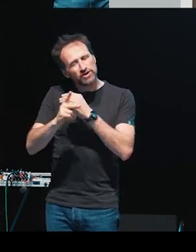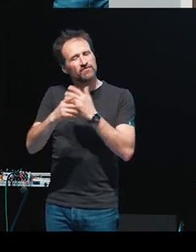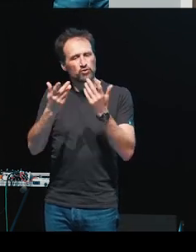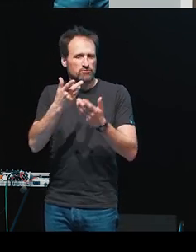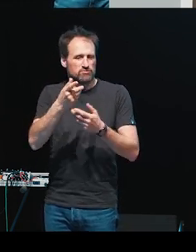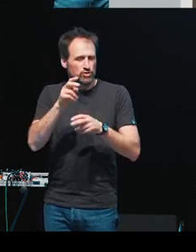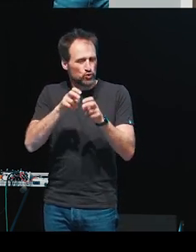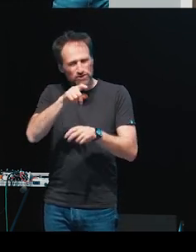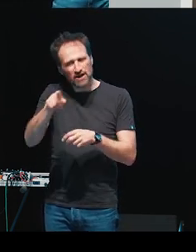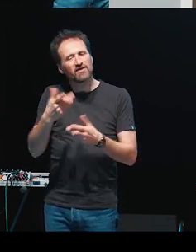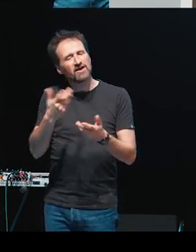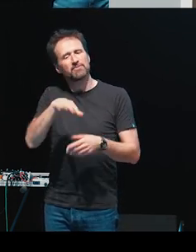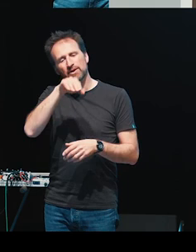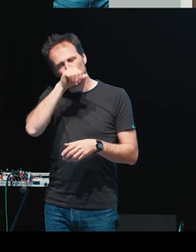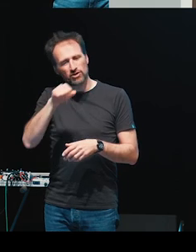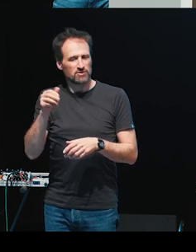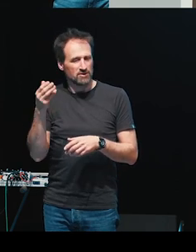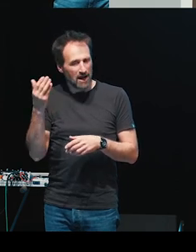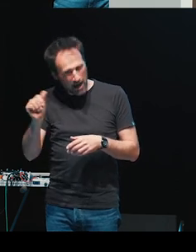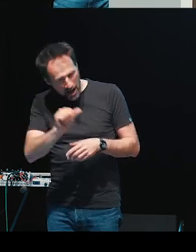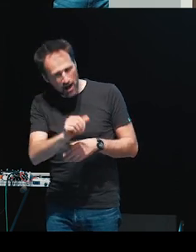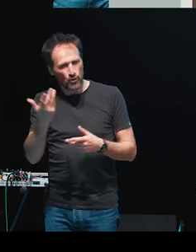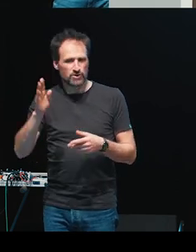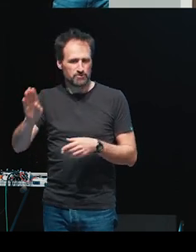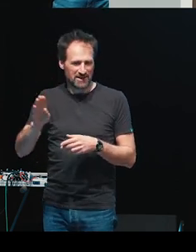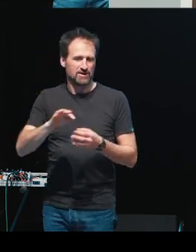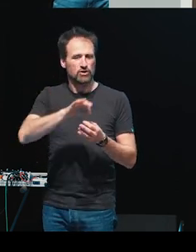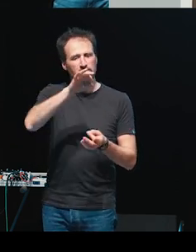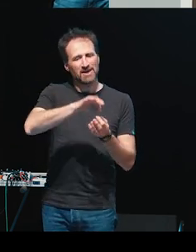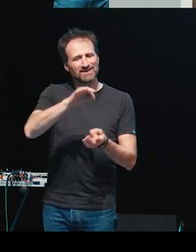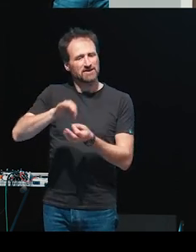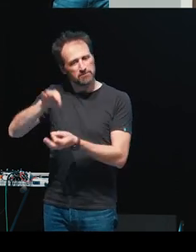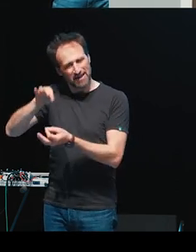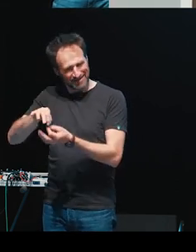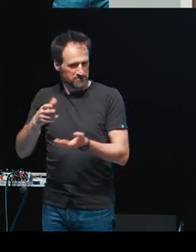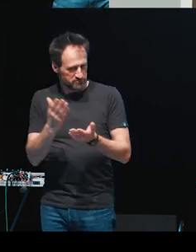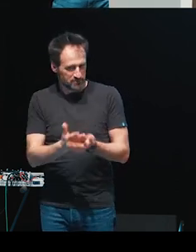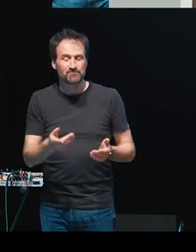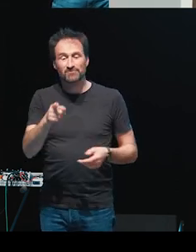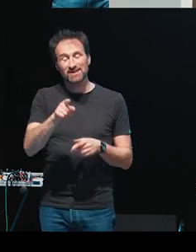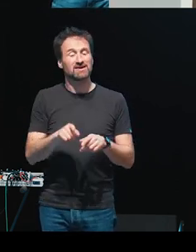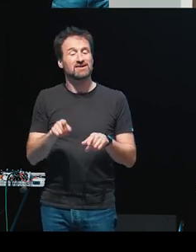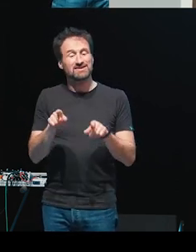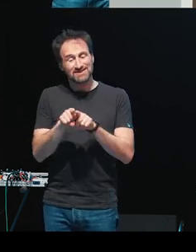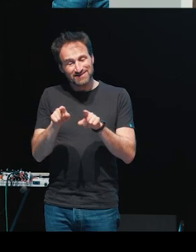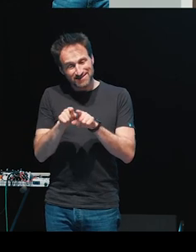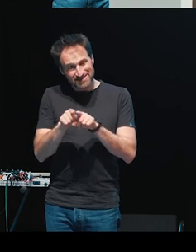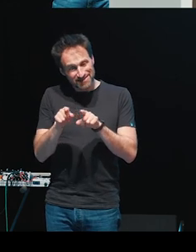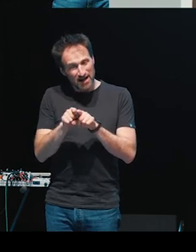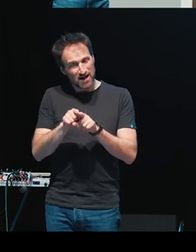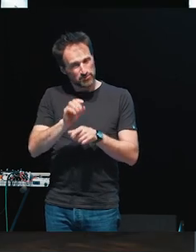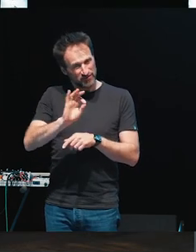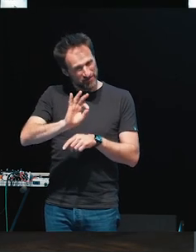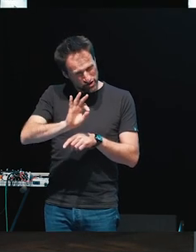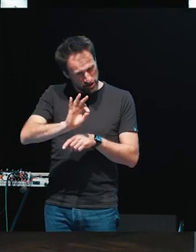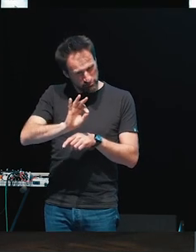you set up and everything. But this is the idea. You have two versions of the same feature or product. And you divide your customer